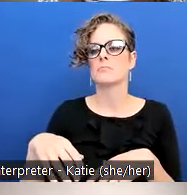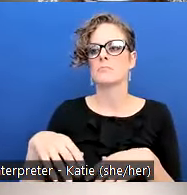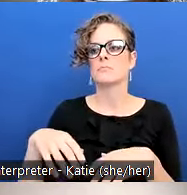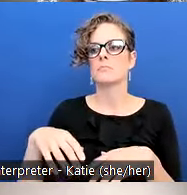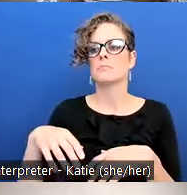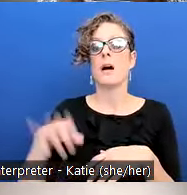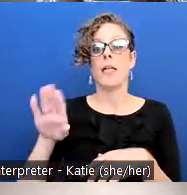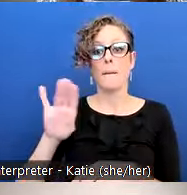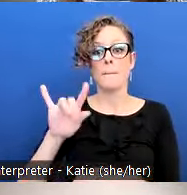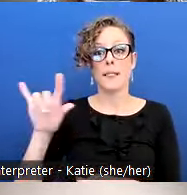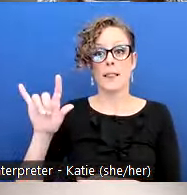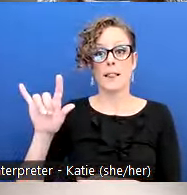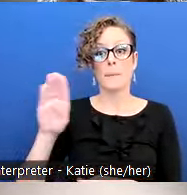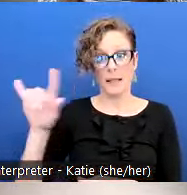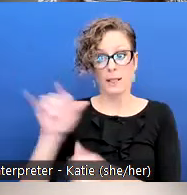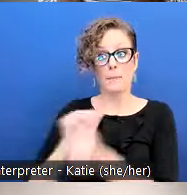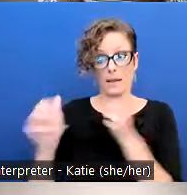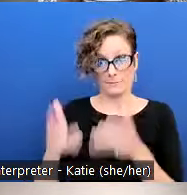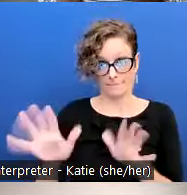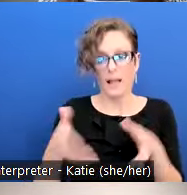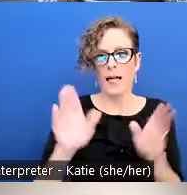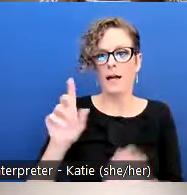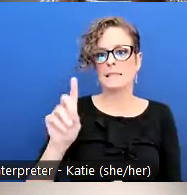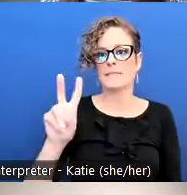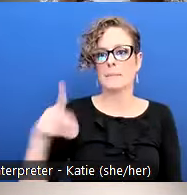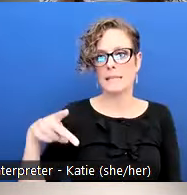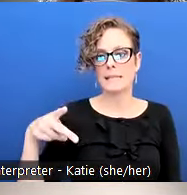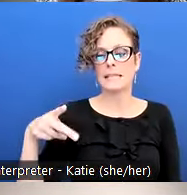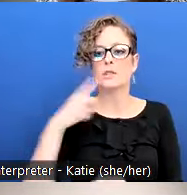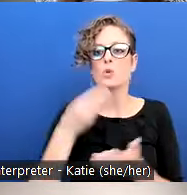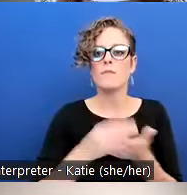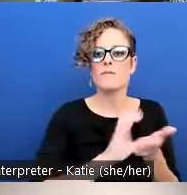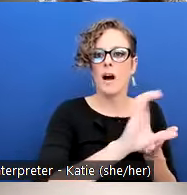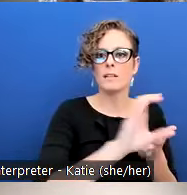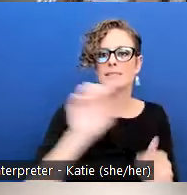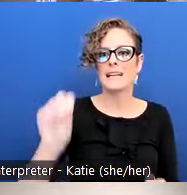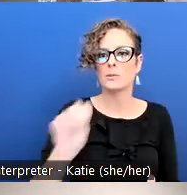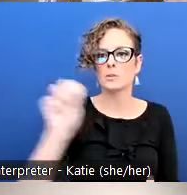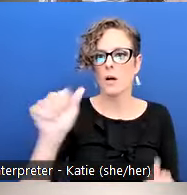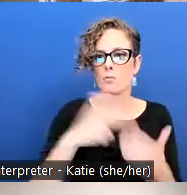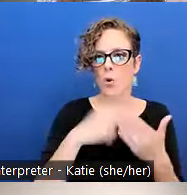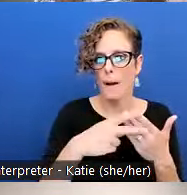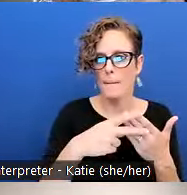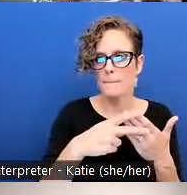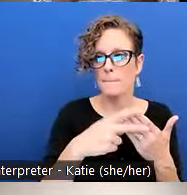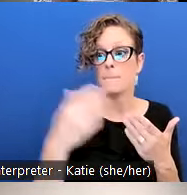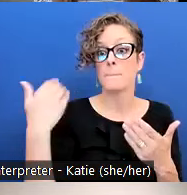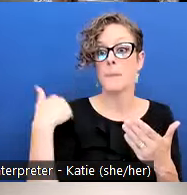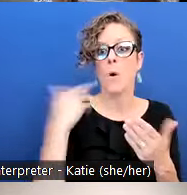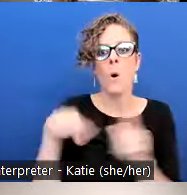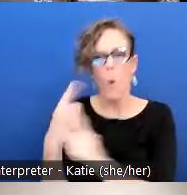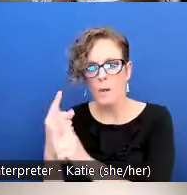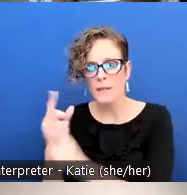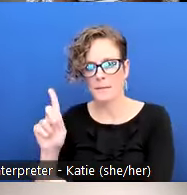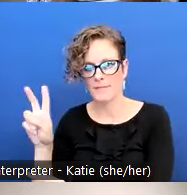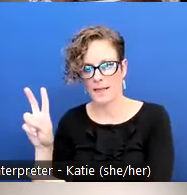The bill allows DVP to fund sexual assault programs on an ongoing basis. Previously, they've only funded domestic violence